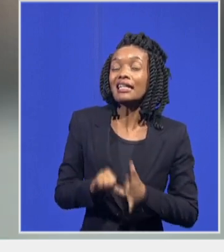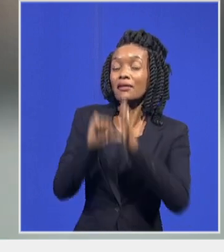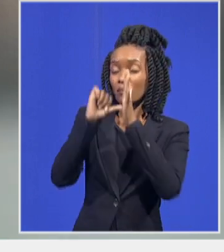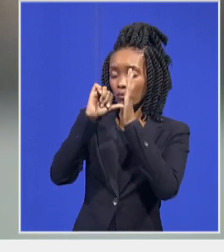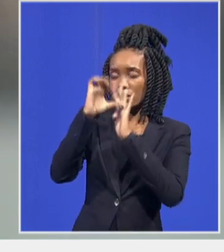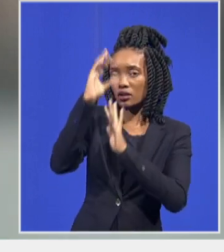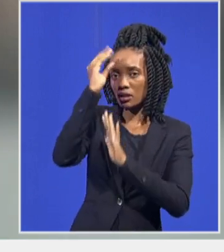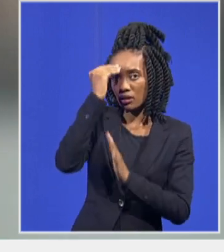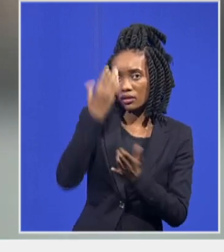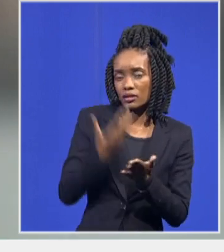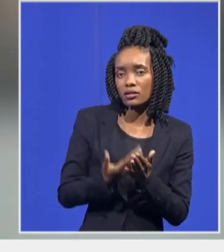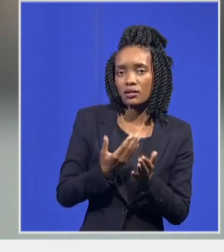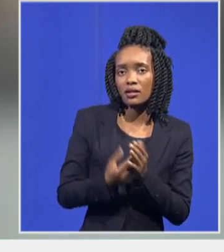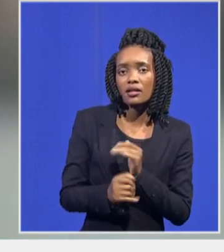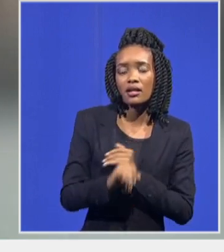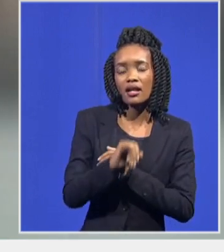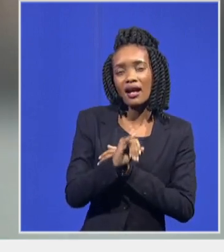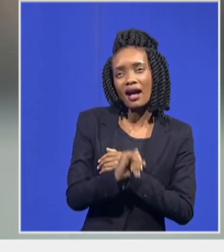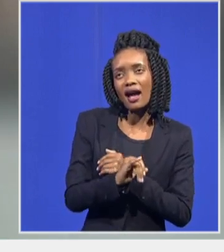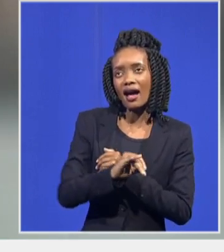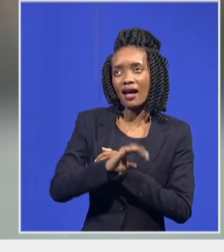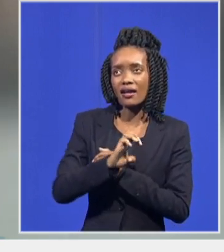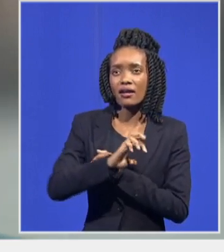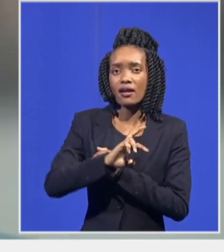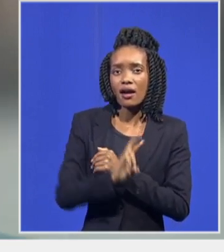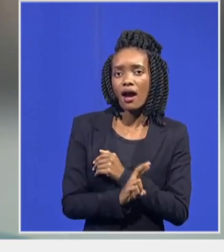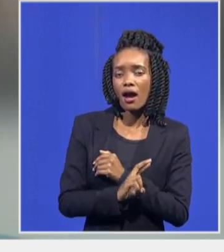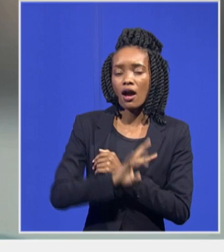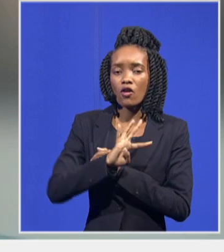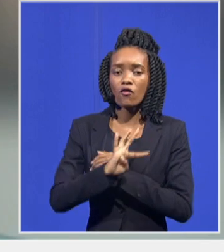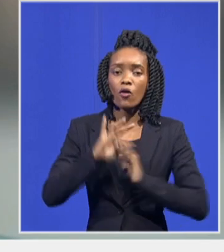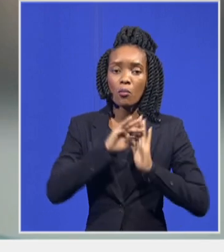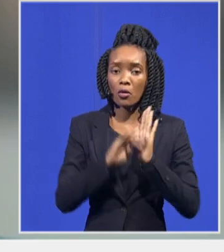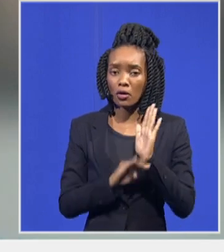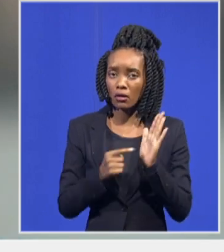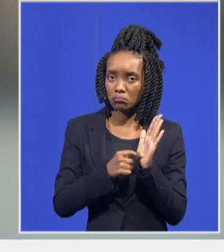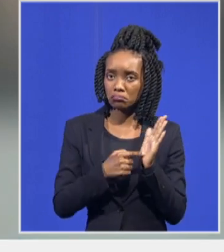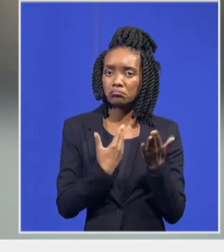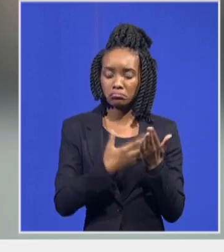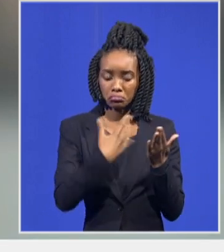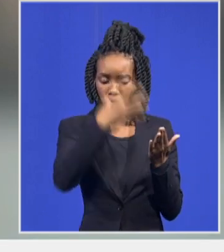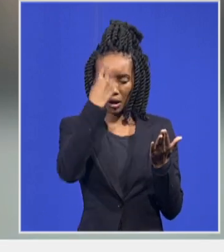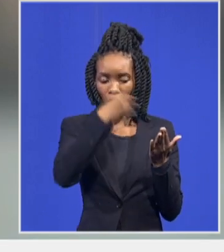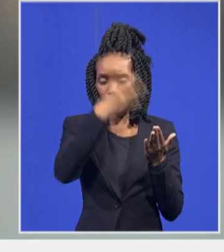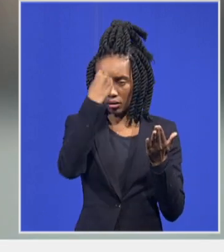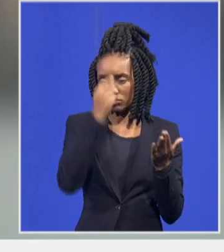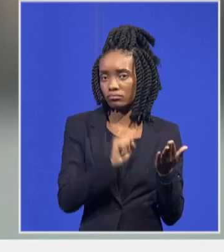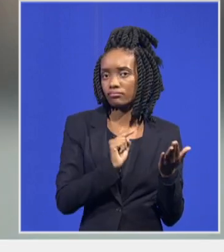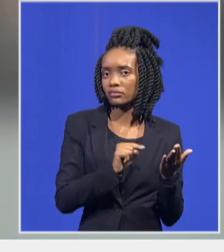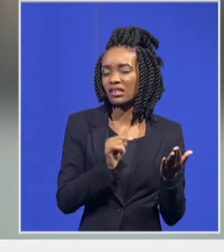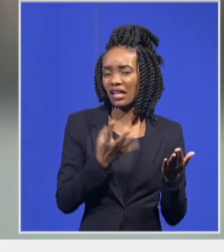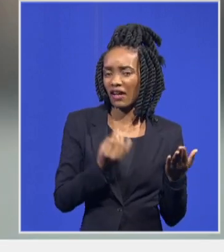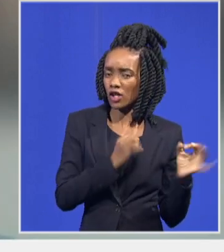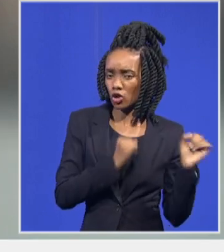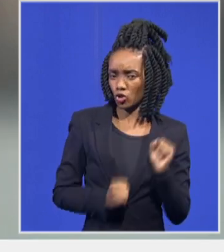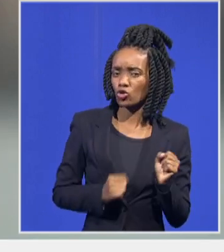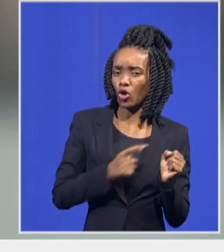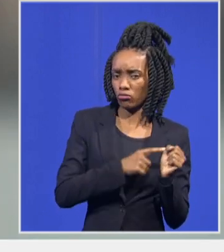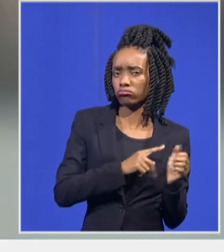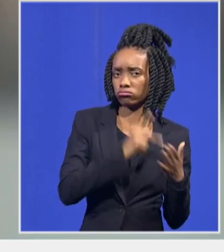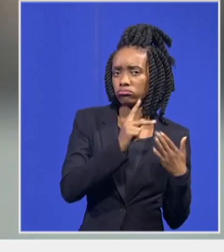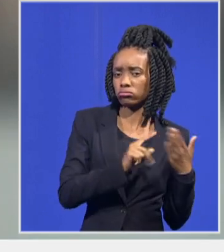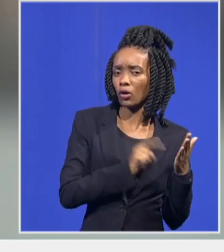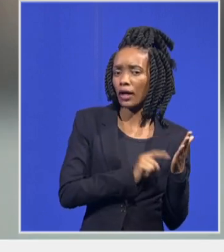REI 4P program. There's been a very strong community element in that program.